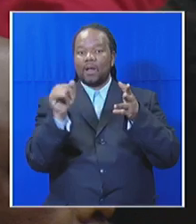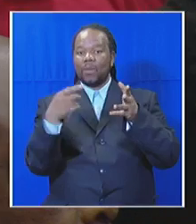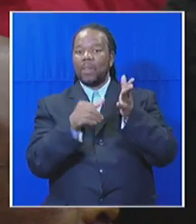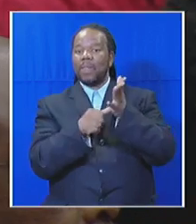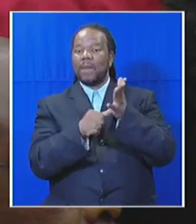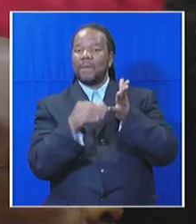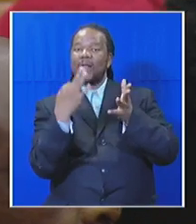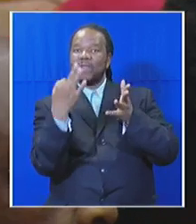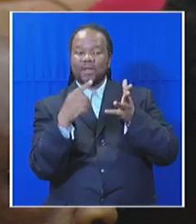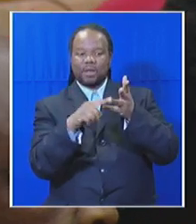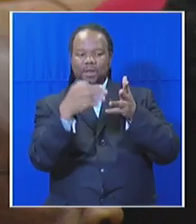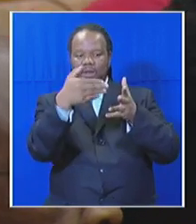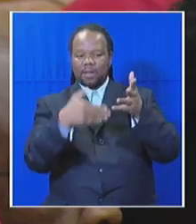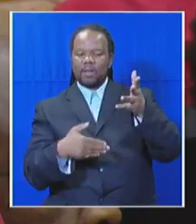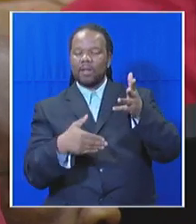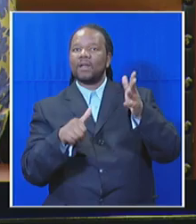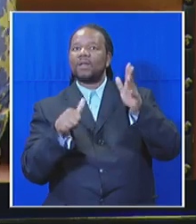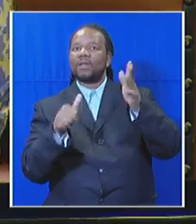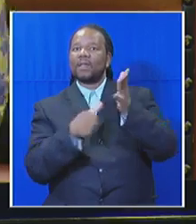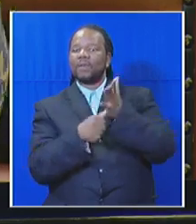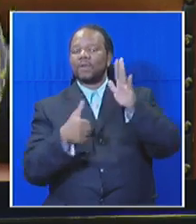be number 6. I thank you.